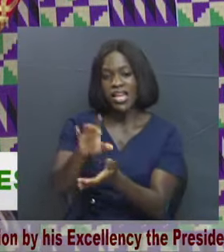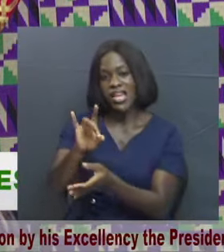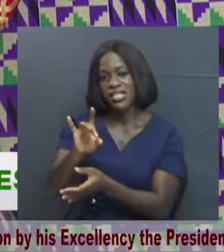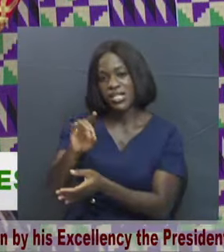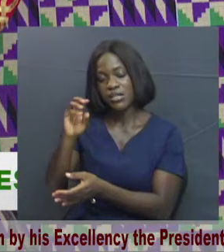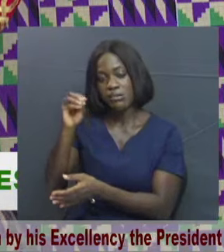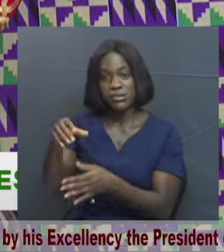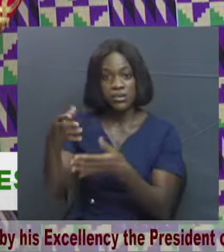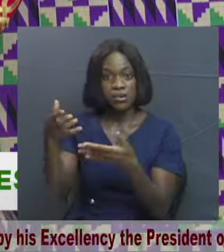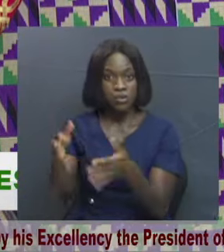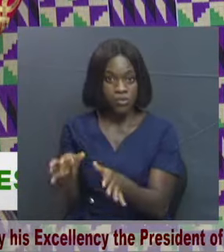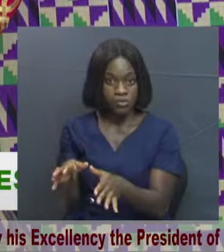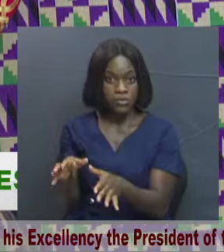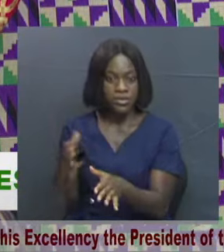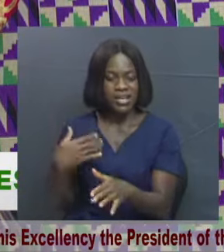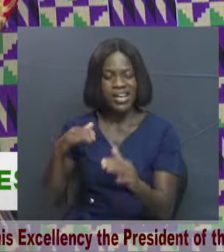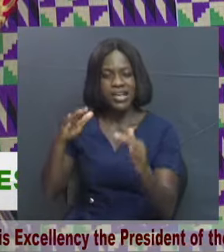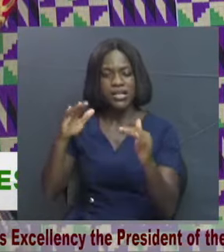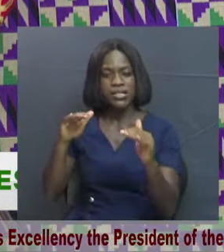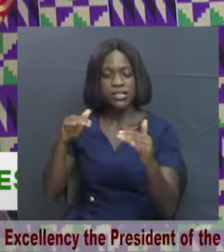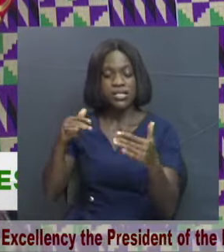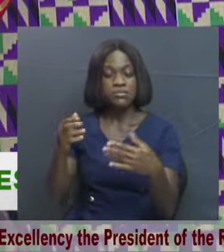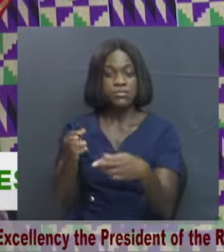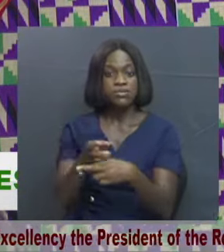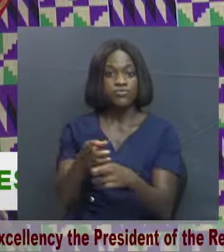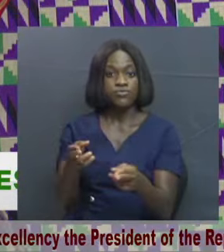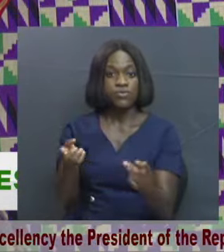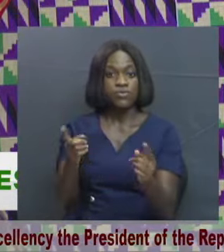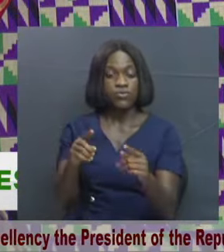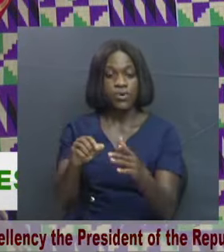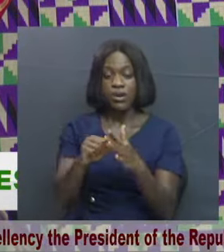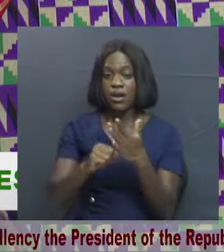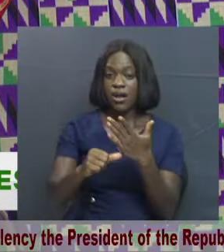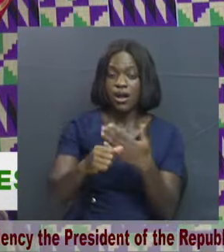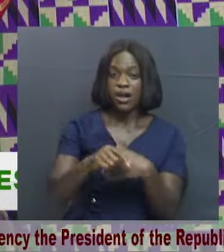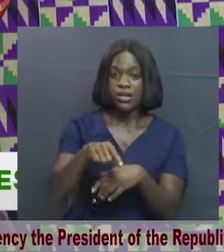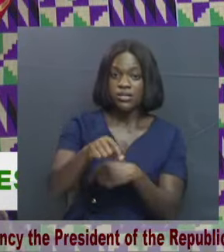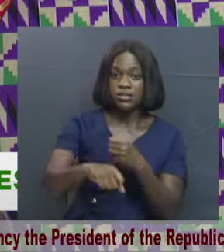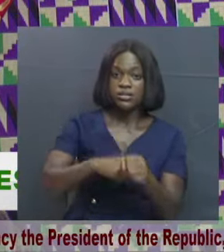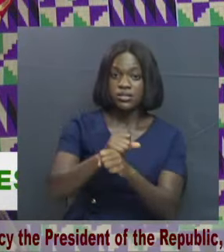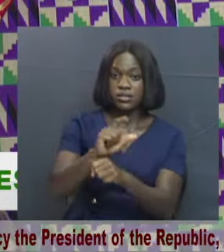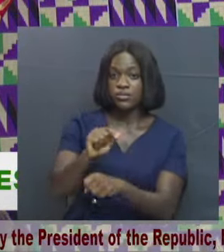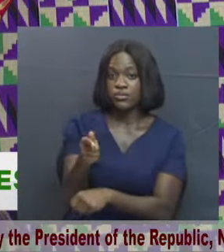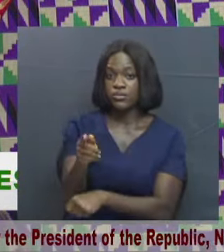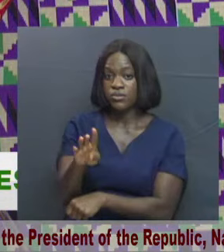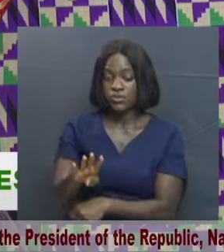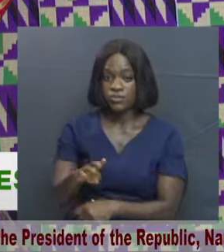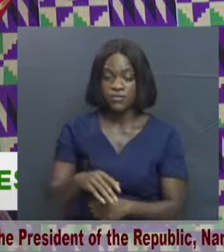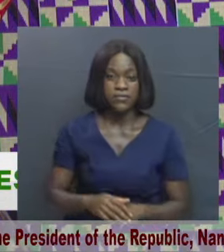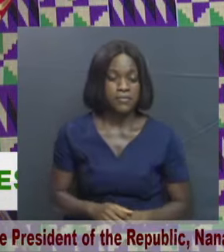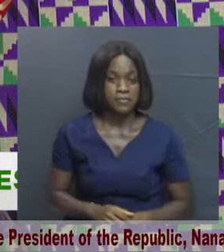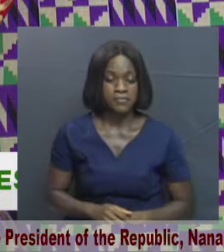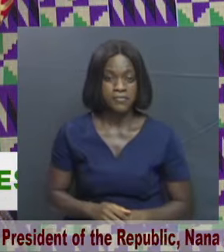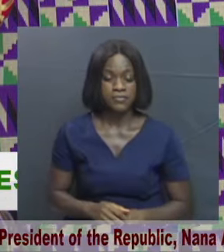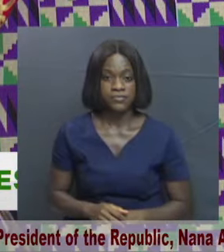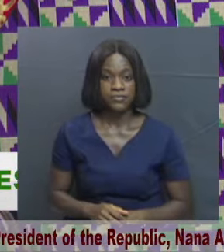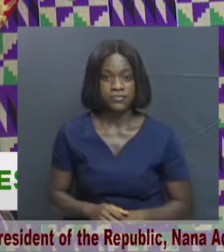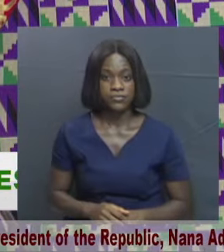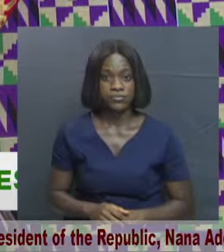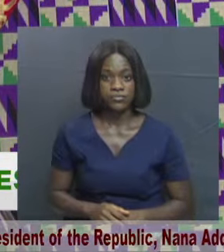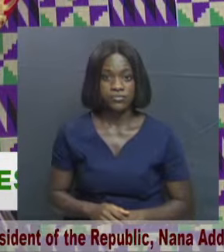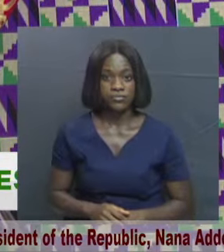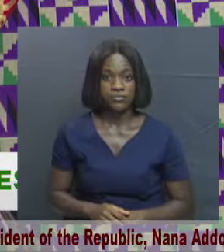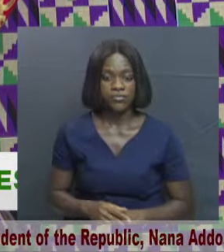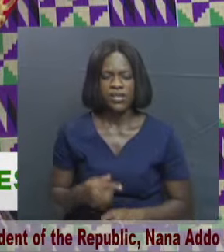complete and is expected to be ready by August 2024 the speaker to help